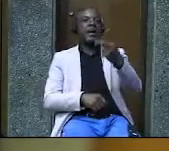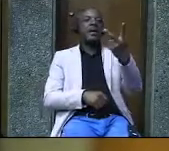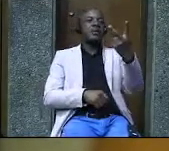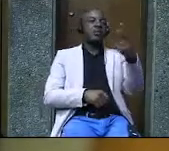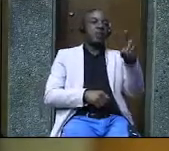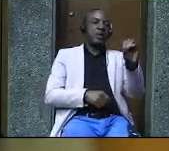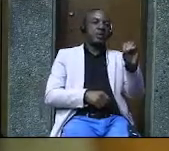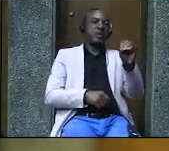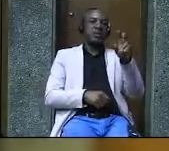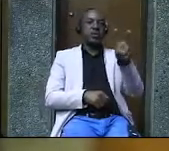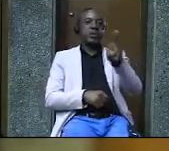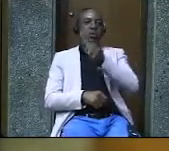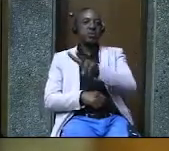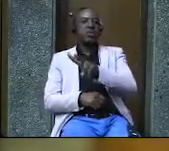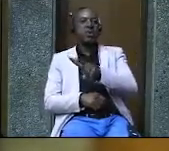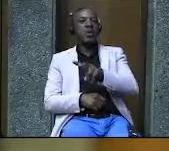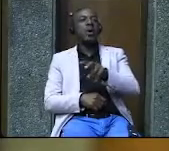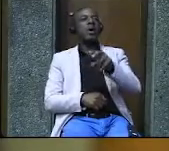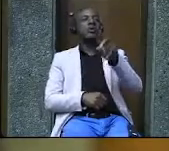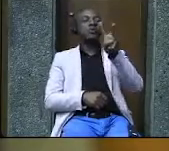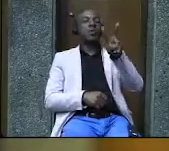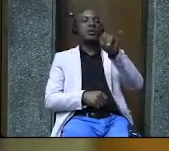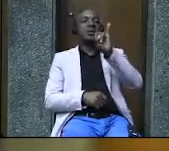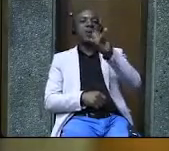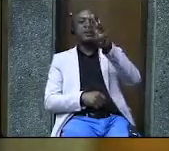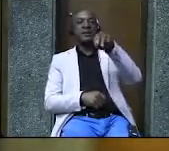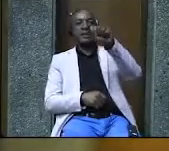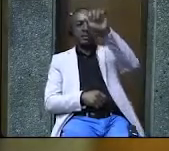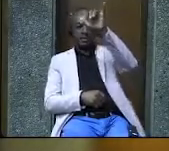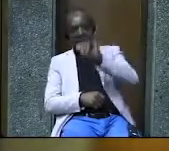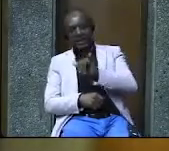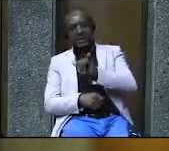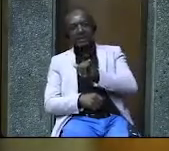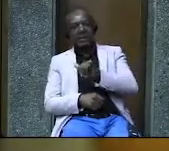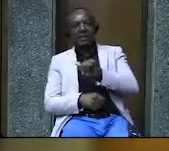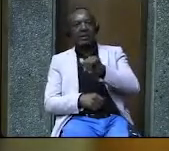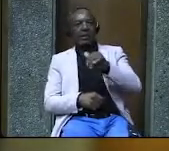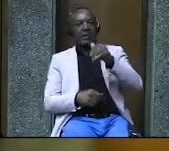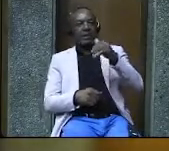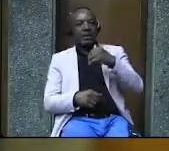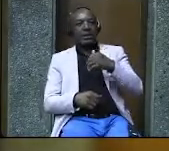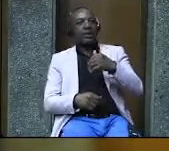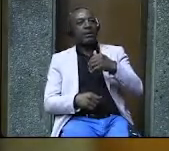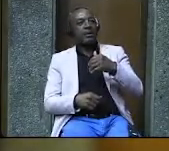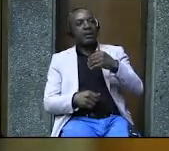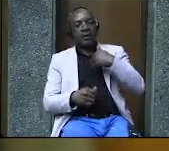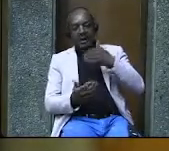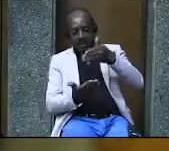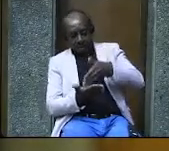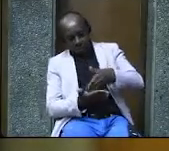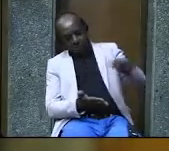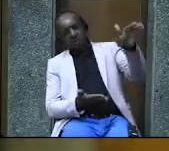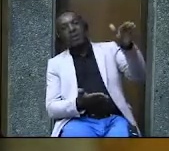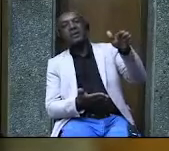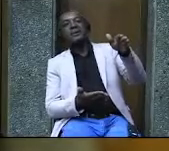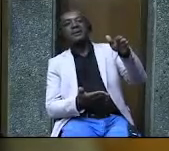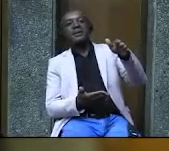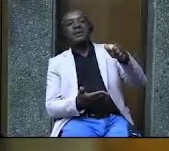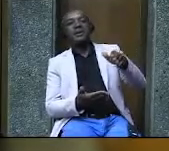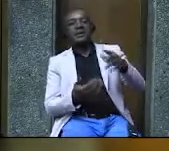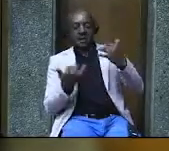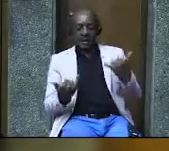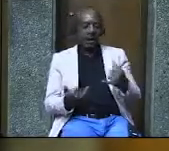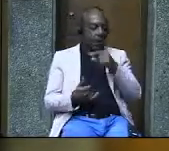May ra evictua black eo ha isa bitswa hore ke mega project e se bitswa le